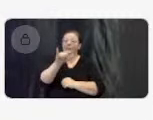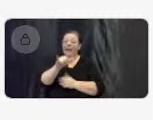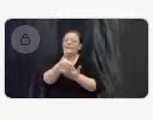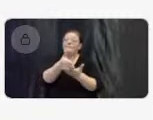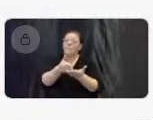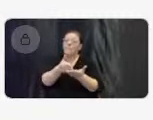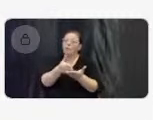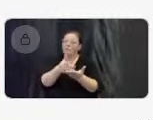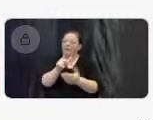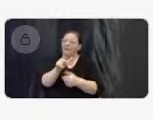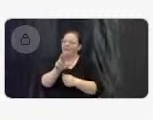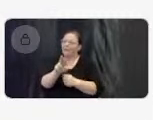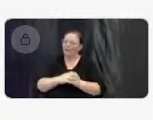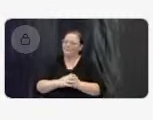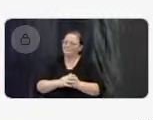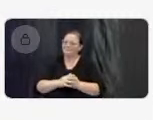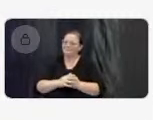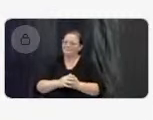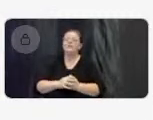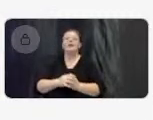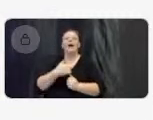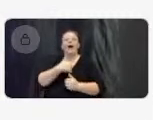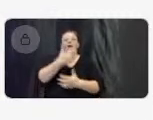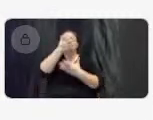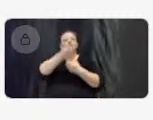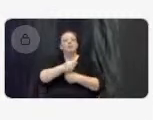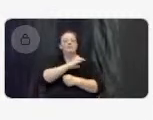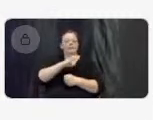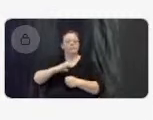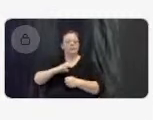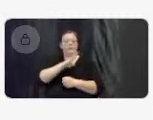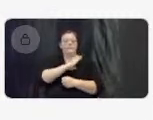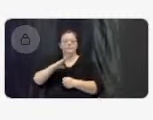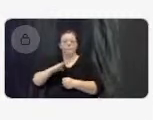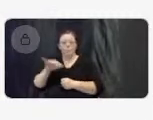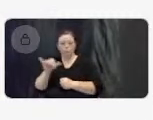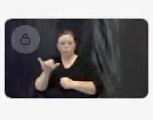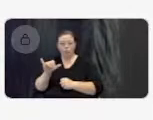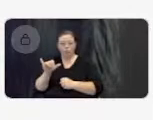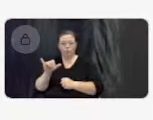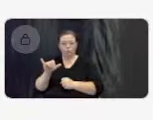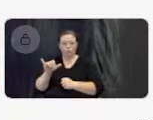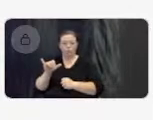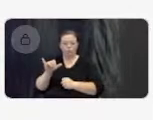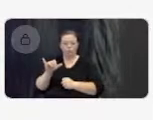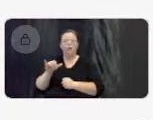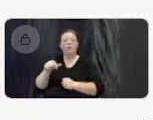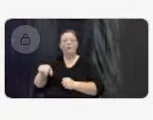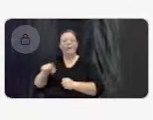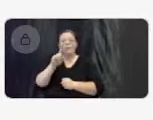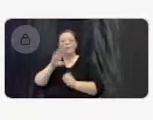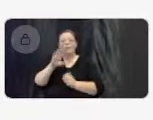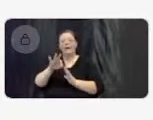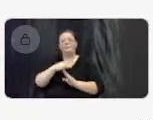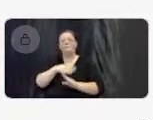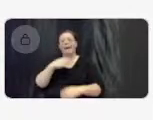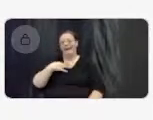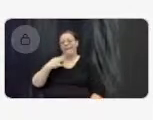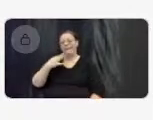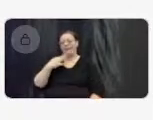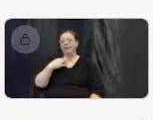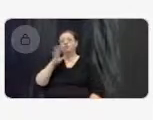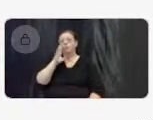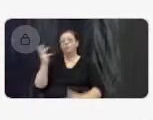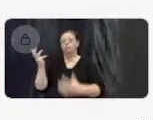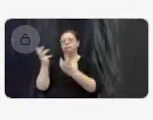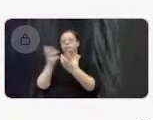of Little Rock. I trust the committee and the board that will find my STR application fits